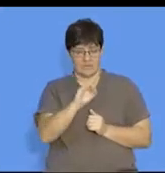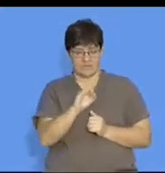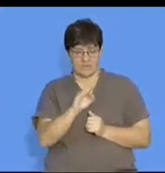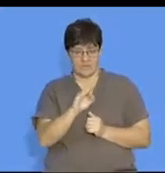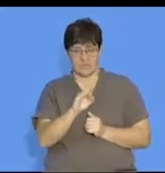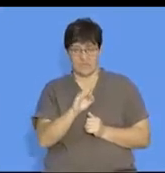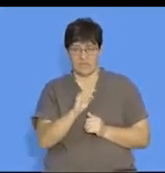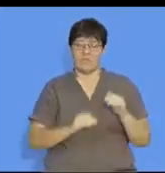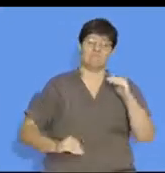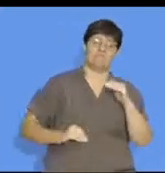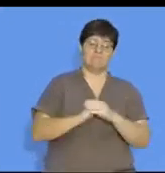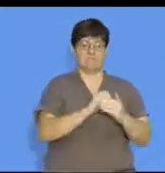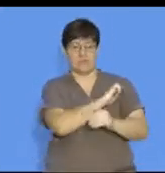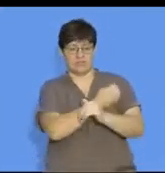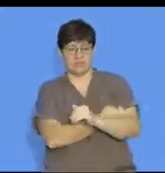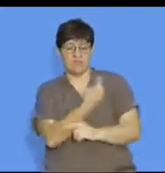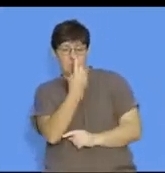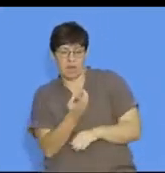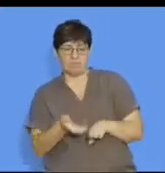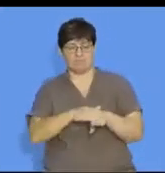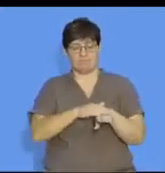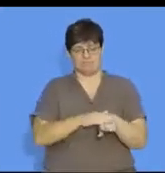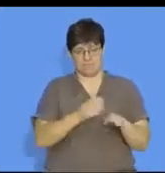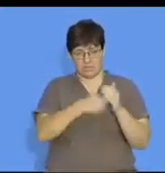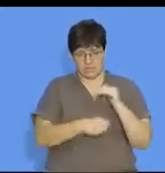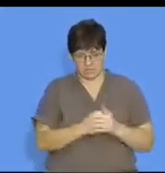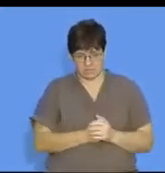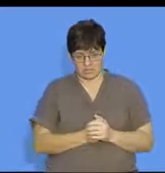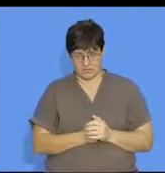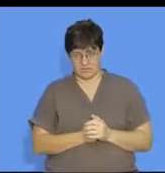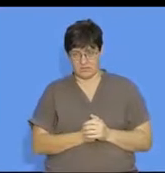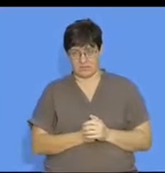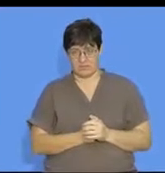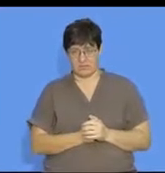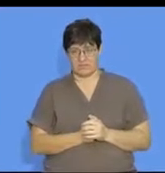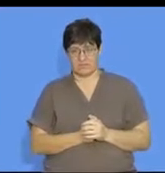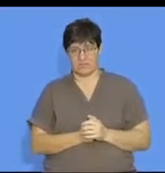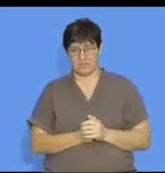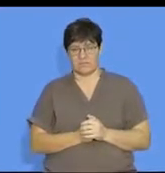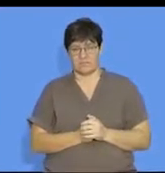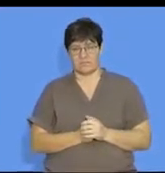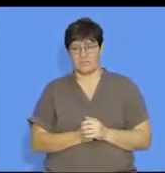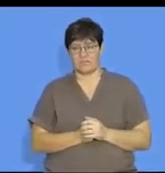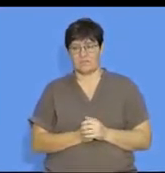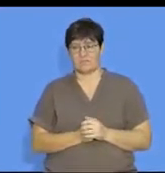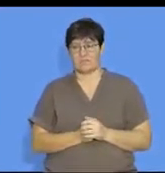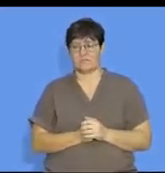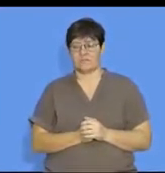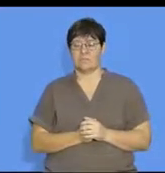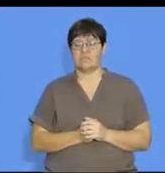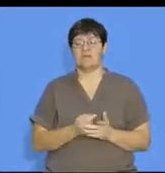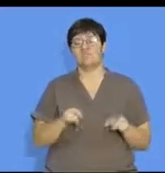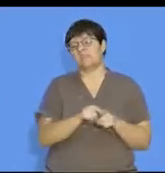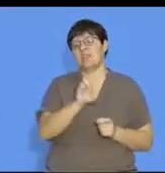maximum, energy per coulomb of charge that can be dissipated by the battery. So this is the same as, in other words, we are